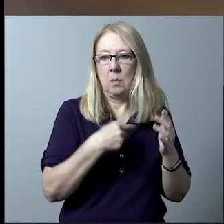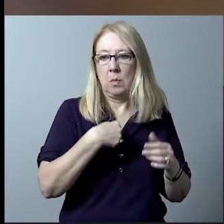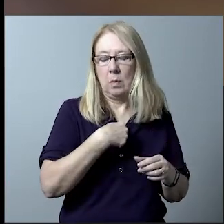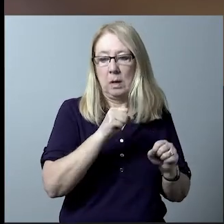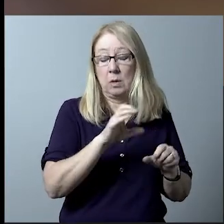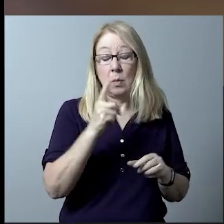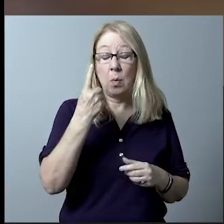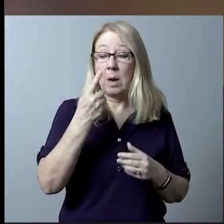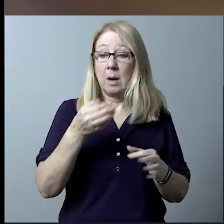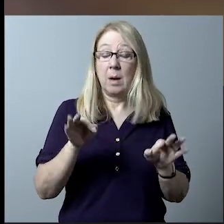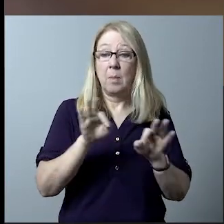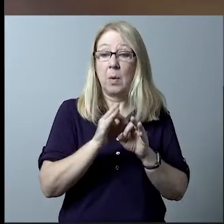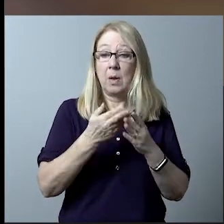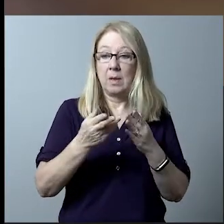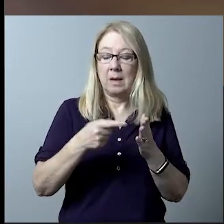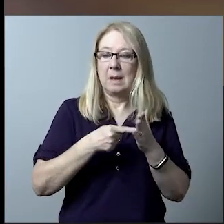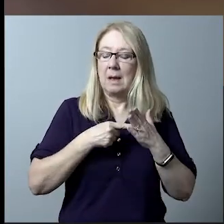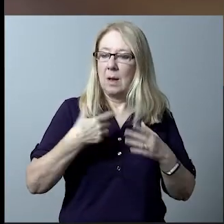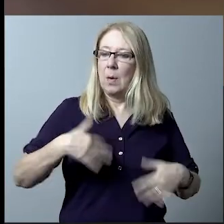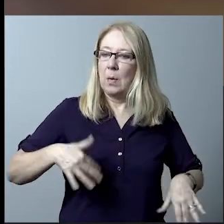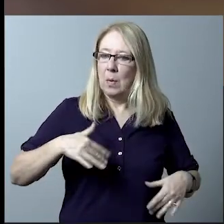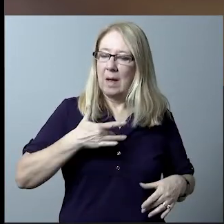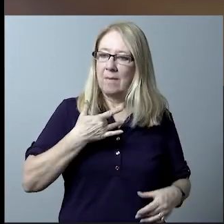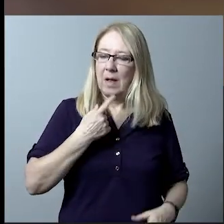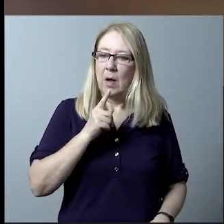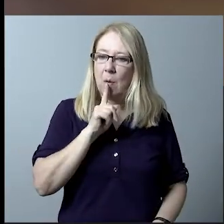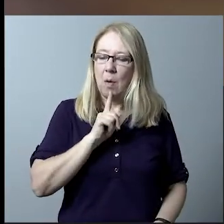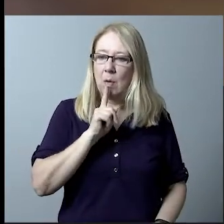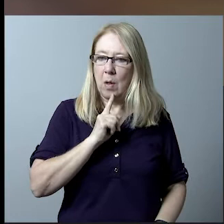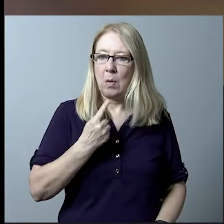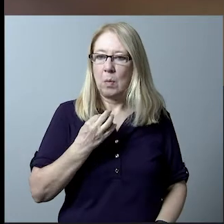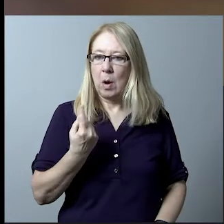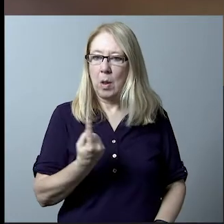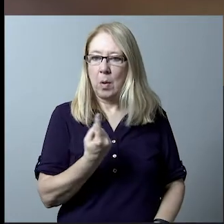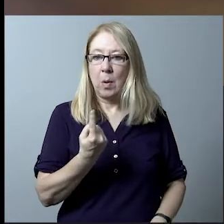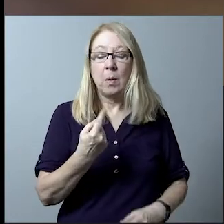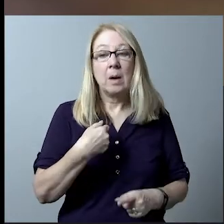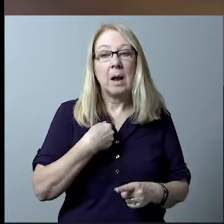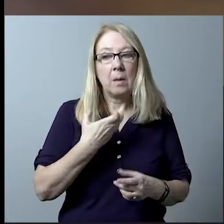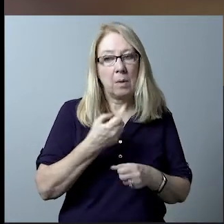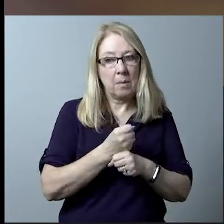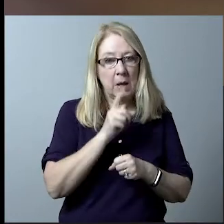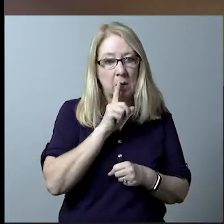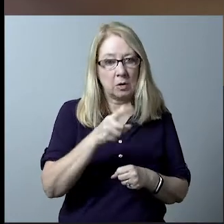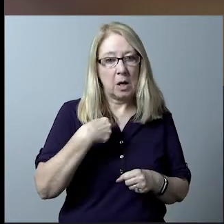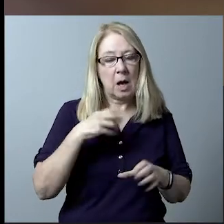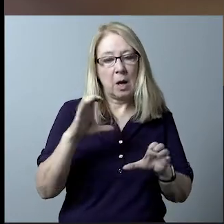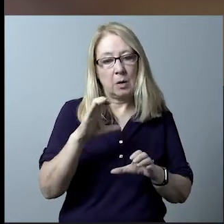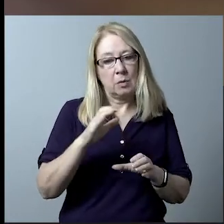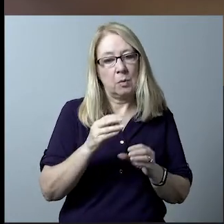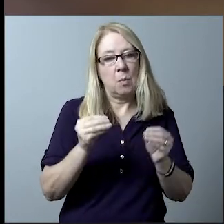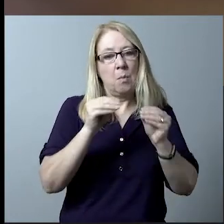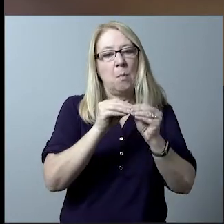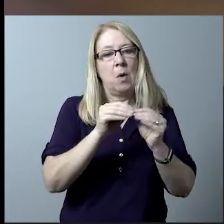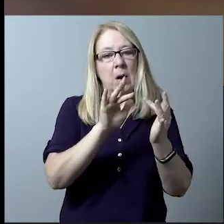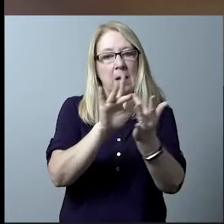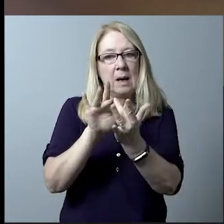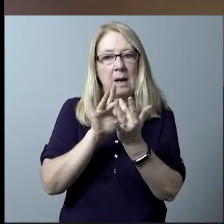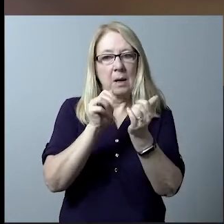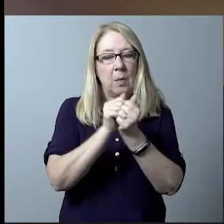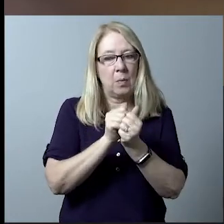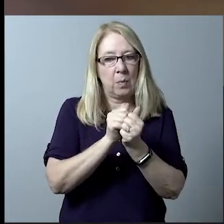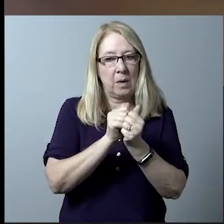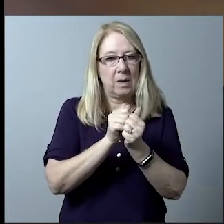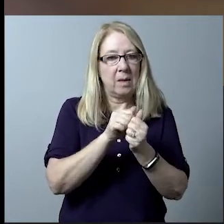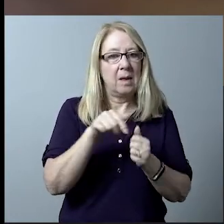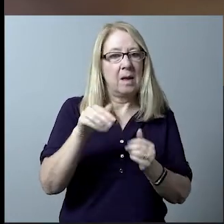implement. One of the biggest takeaways for me is the idea of loneliness or feeling alone. Personally, I plan on making sure I do much